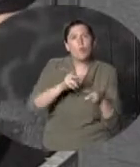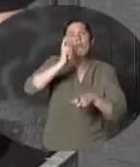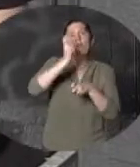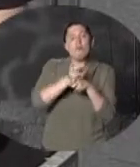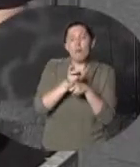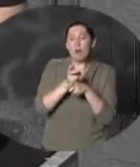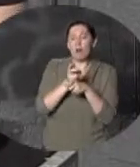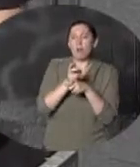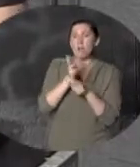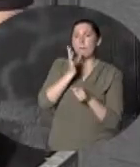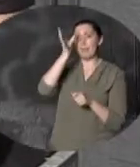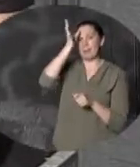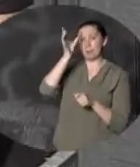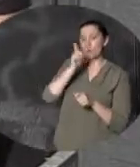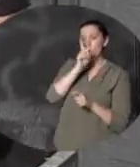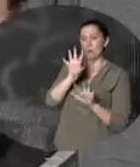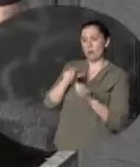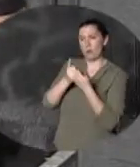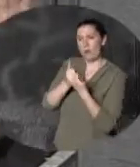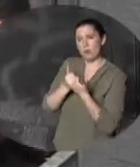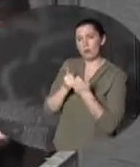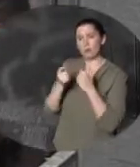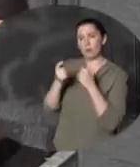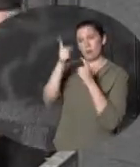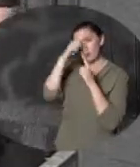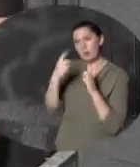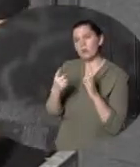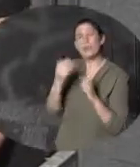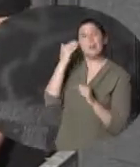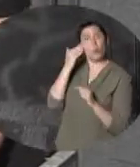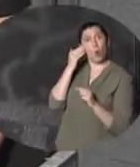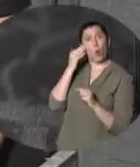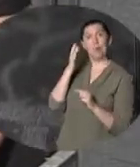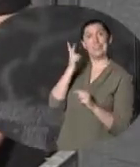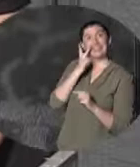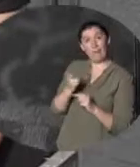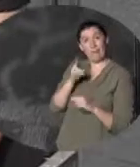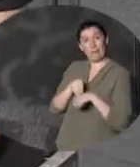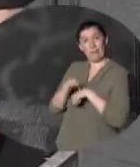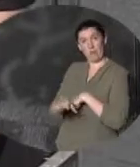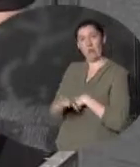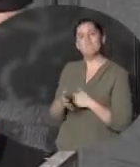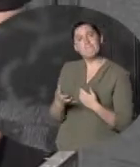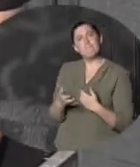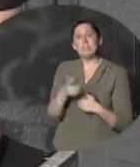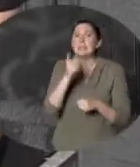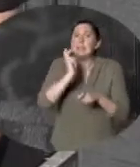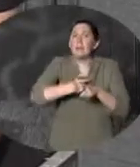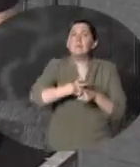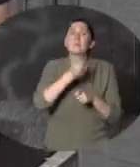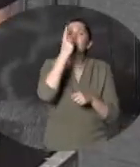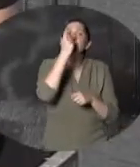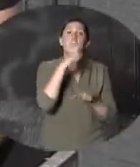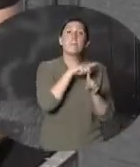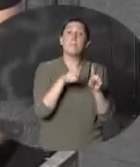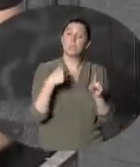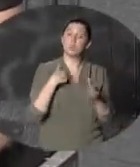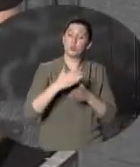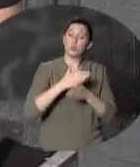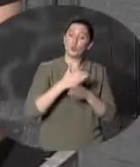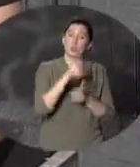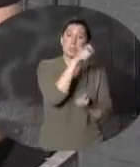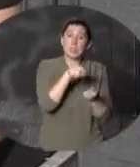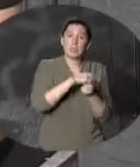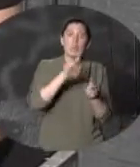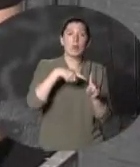for them to challenge that because they know that person, they've seen the effects of that. So one of the things that I would share when we're talking specifically